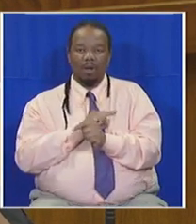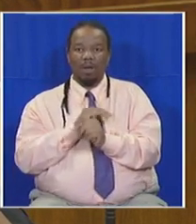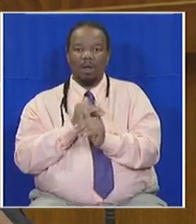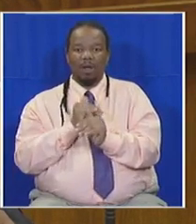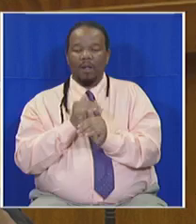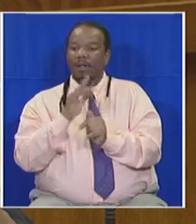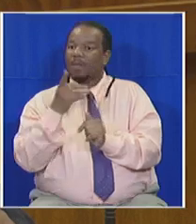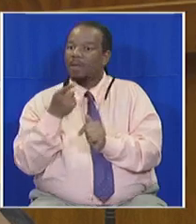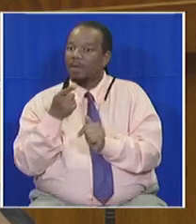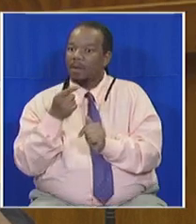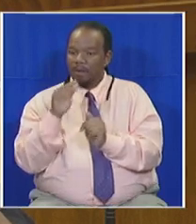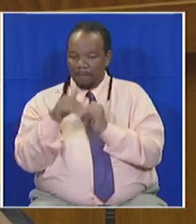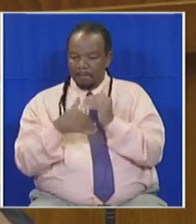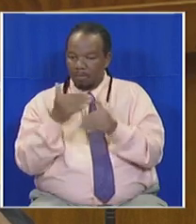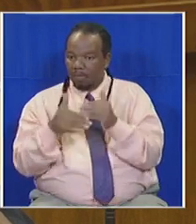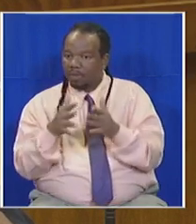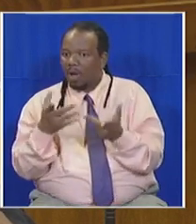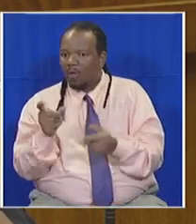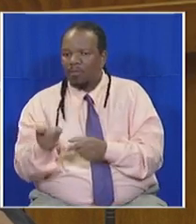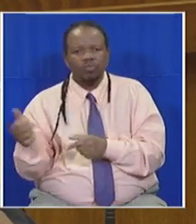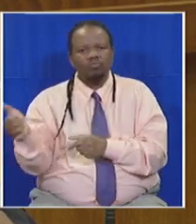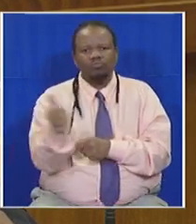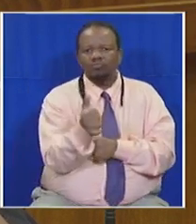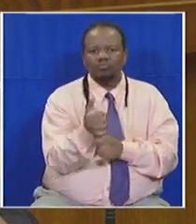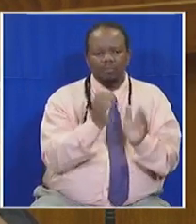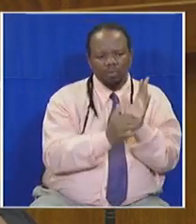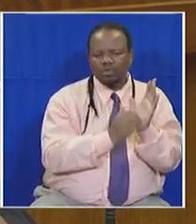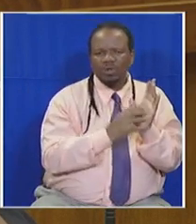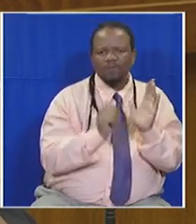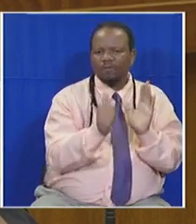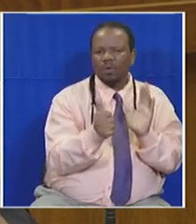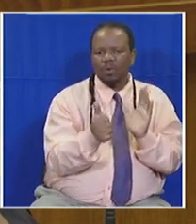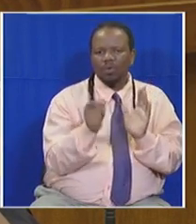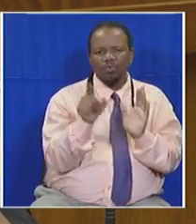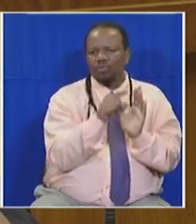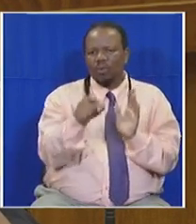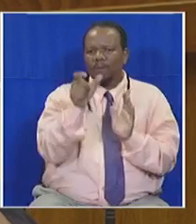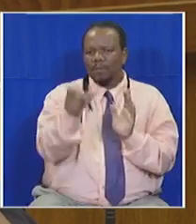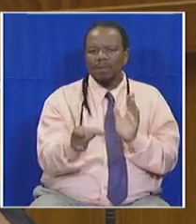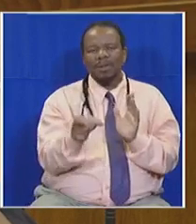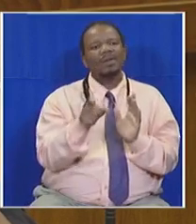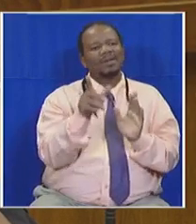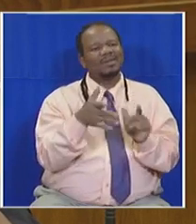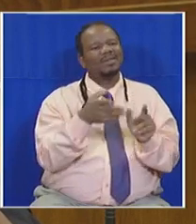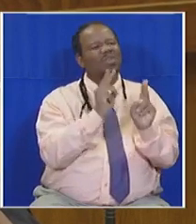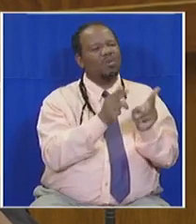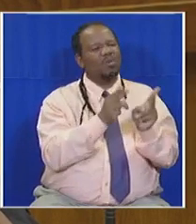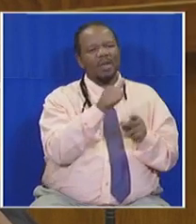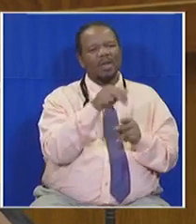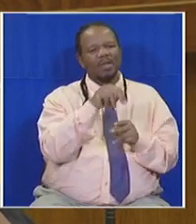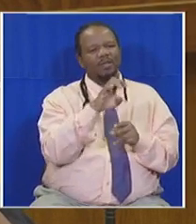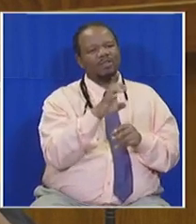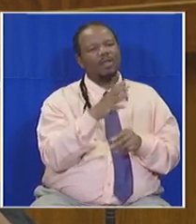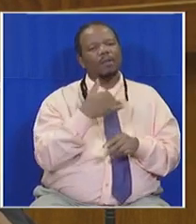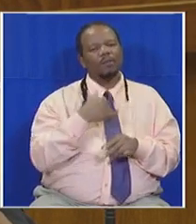wrongly implemented in the recruitment of personnel. It has become very common for ANC-led municipalities